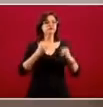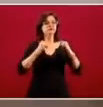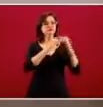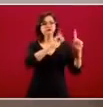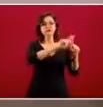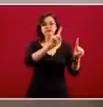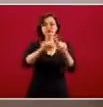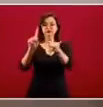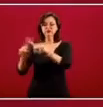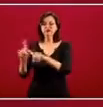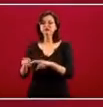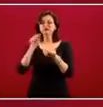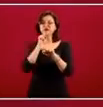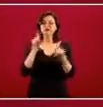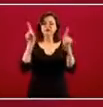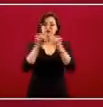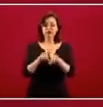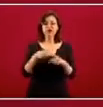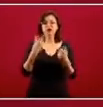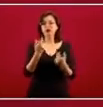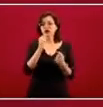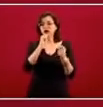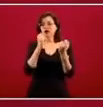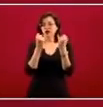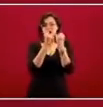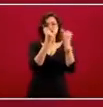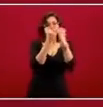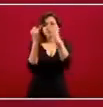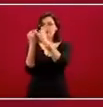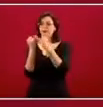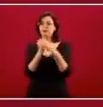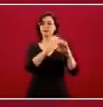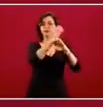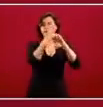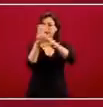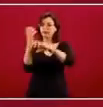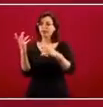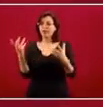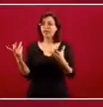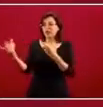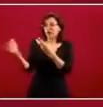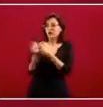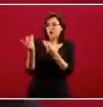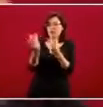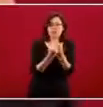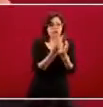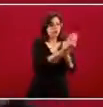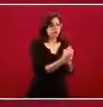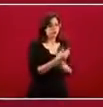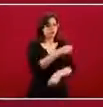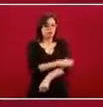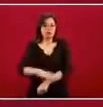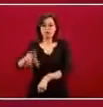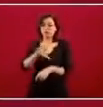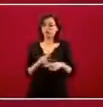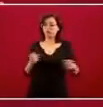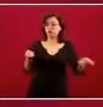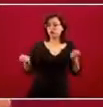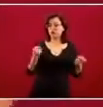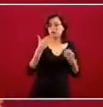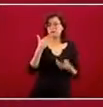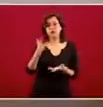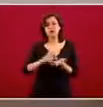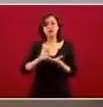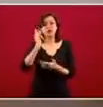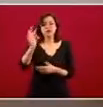I want you to be aware that all of the secretaries of state, all of the local governments are coordinated and